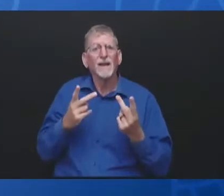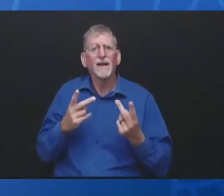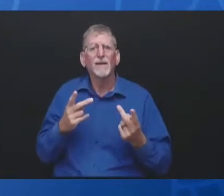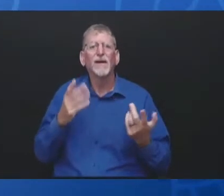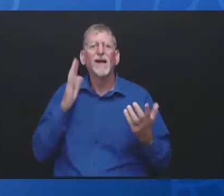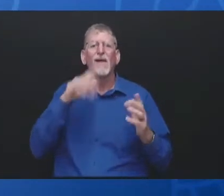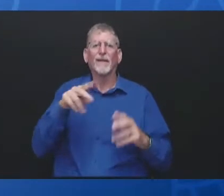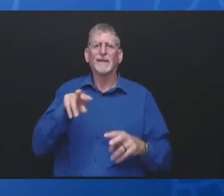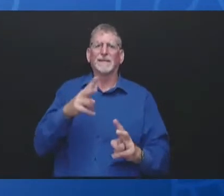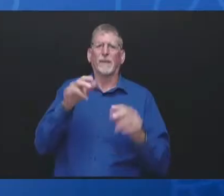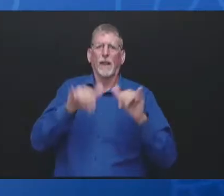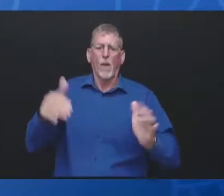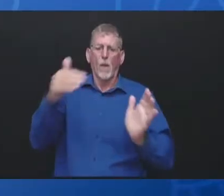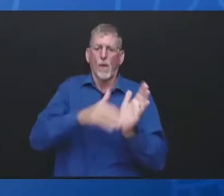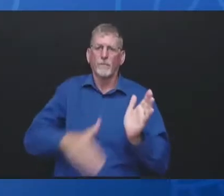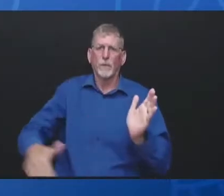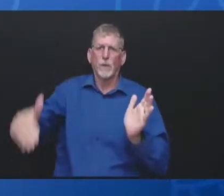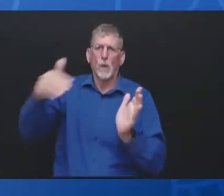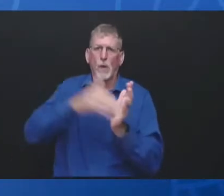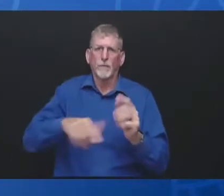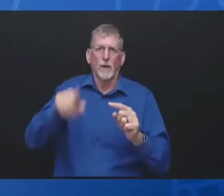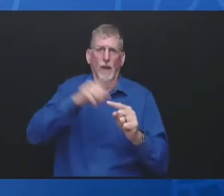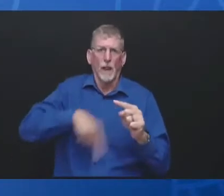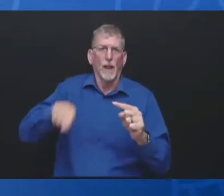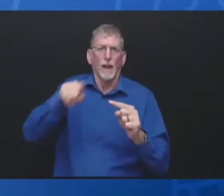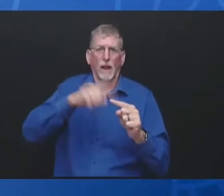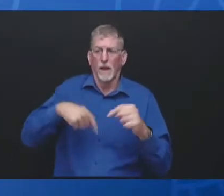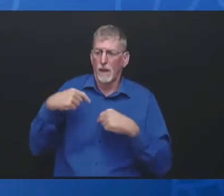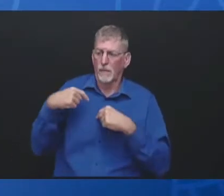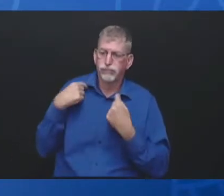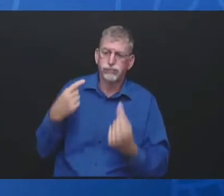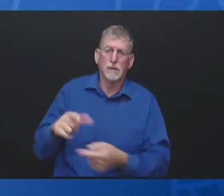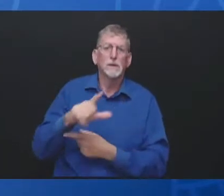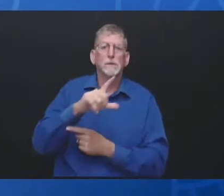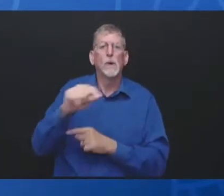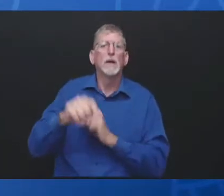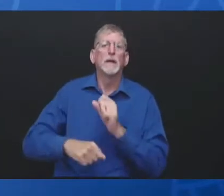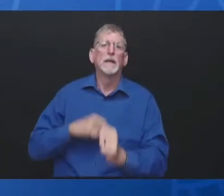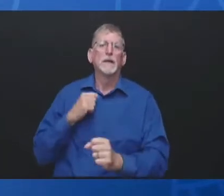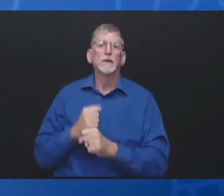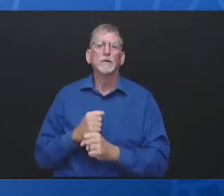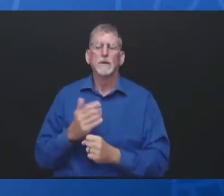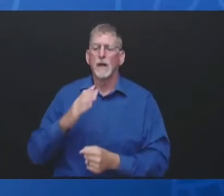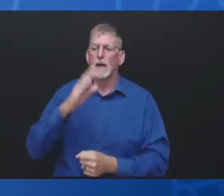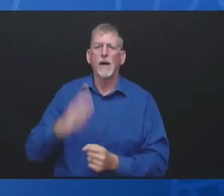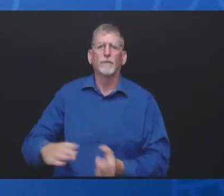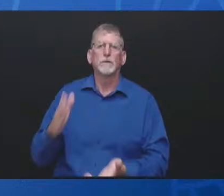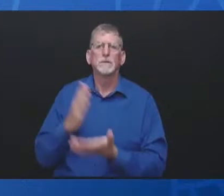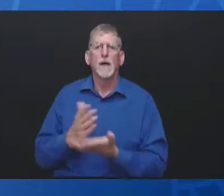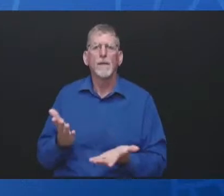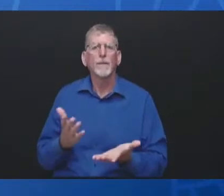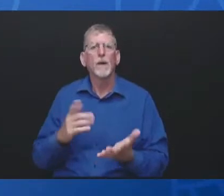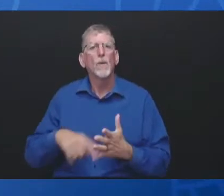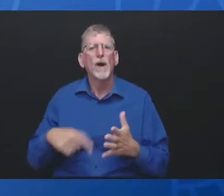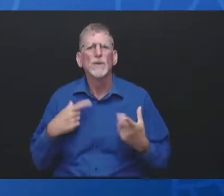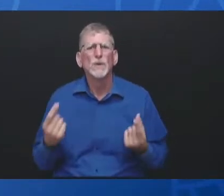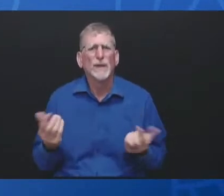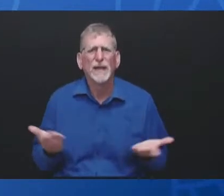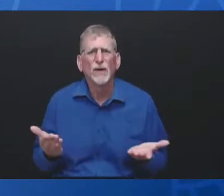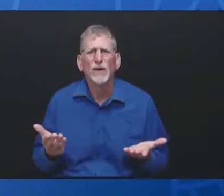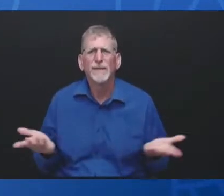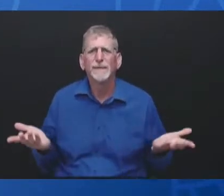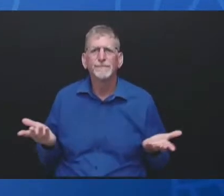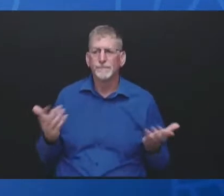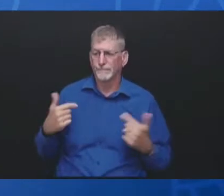And it would never stop. I think that what we've got here is after, I don't know, what has it been, 3 months, a bit over